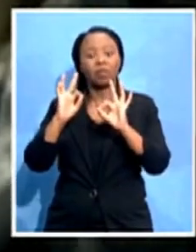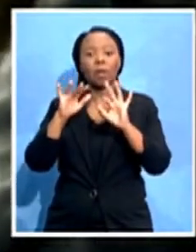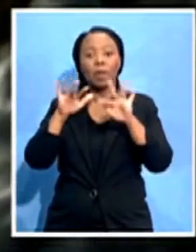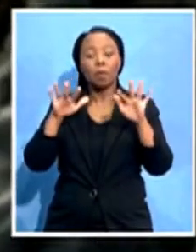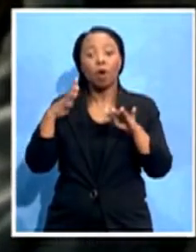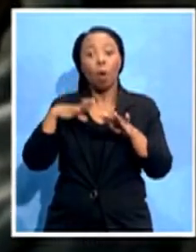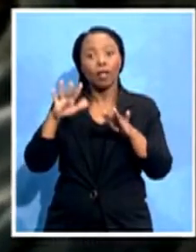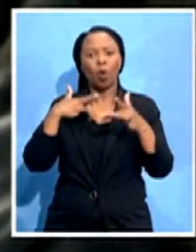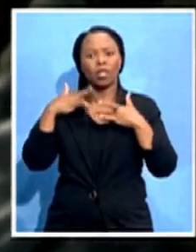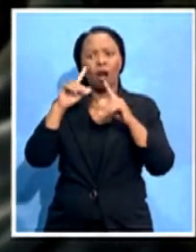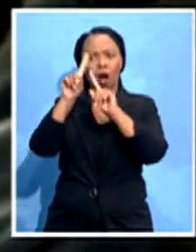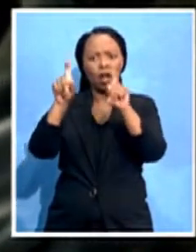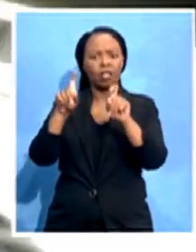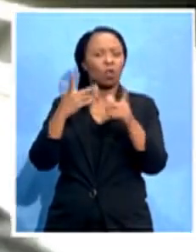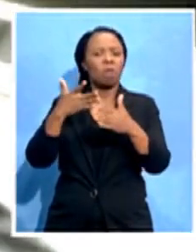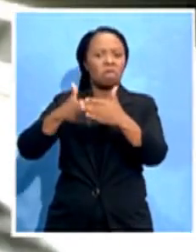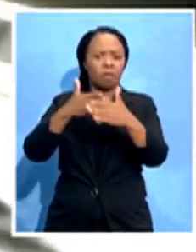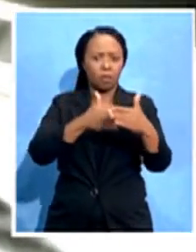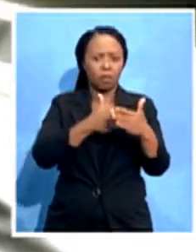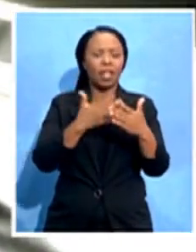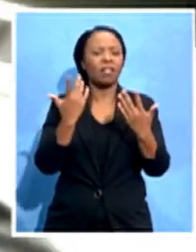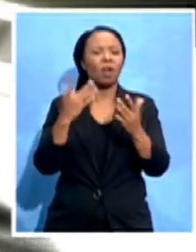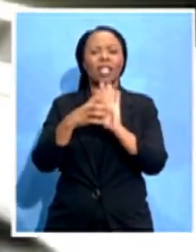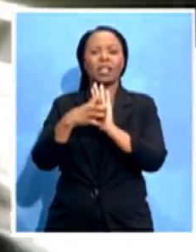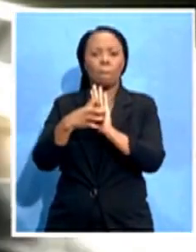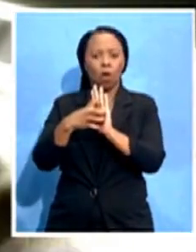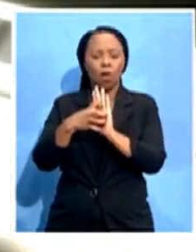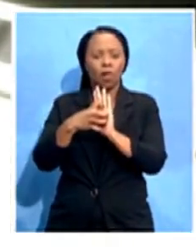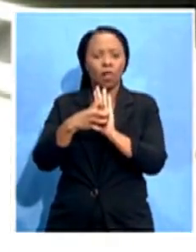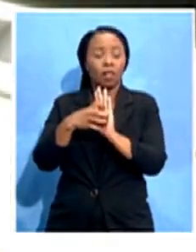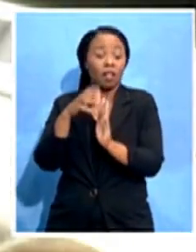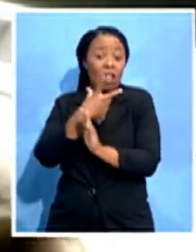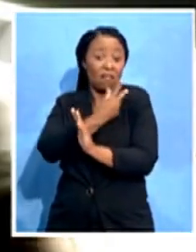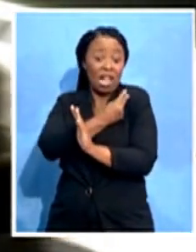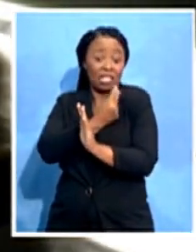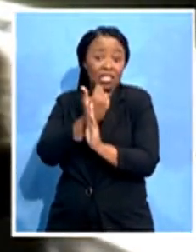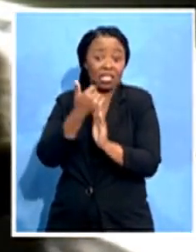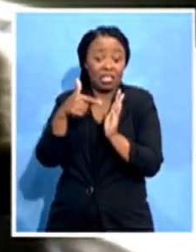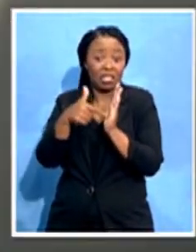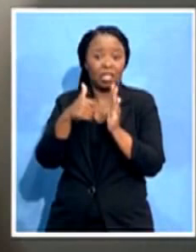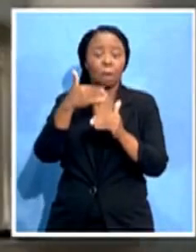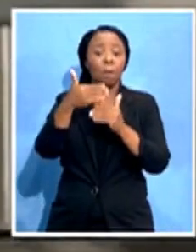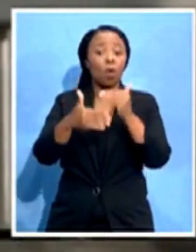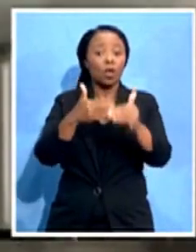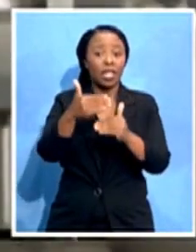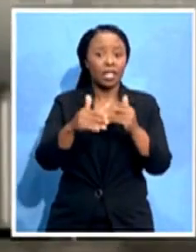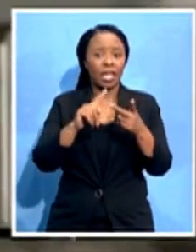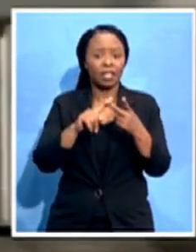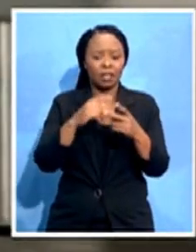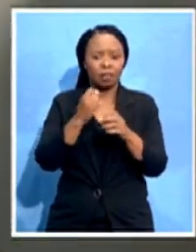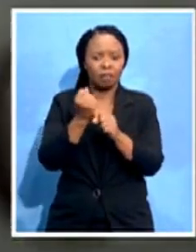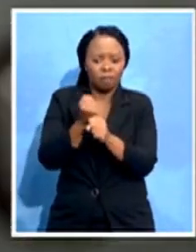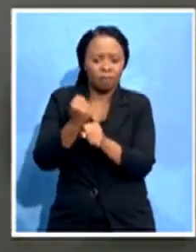about vaccines, the vaccines process and manufacturing goes through different